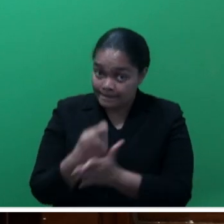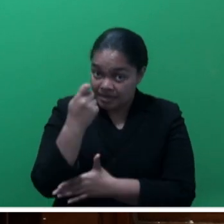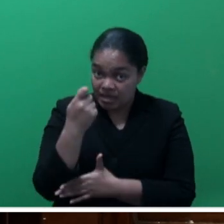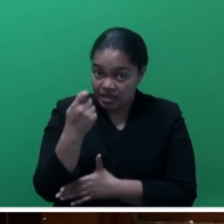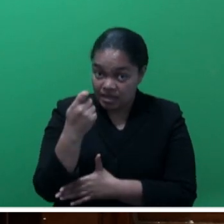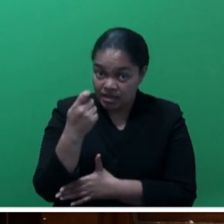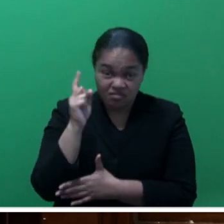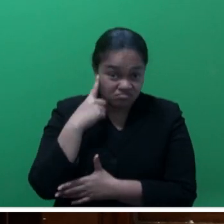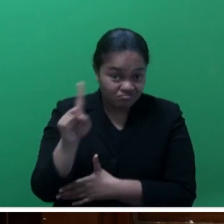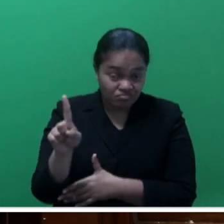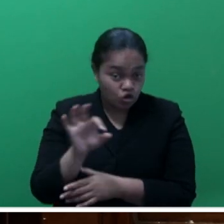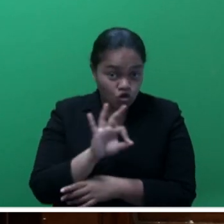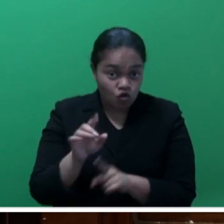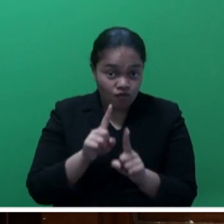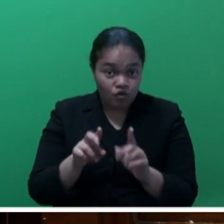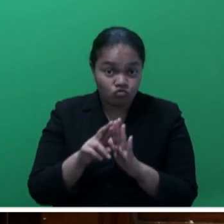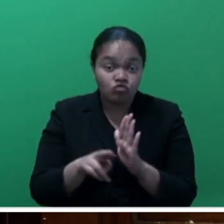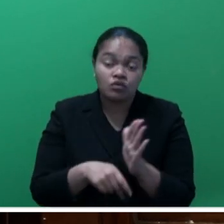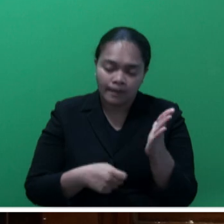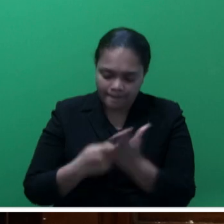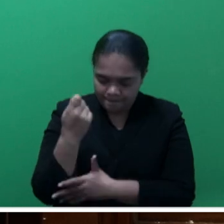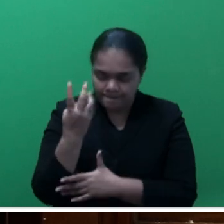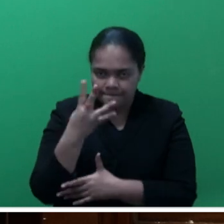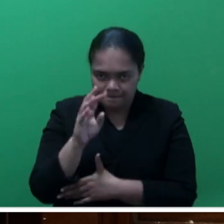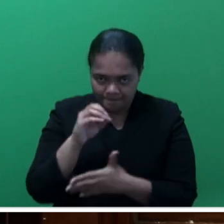It's not a deterrent, really.